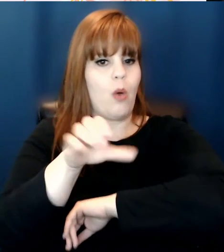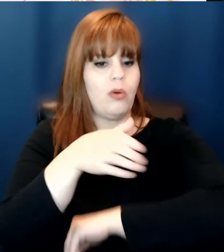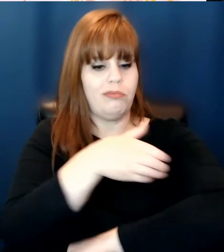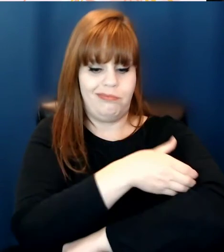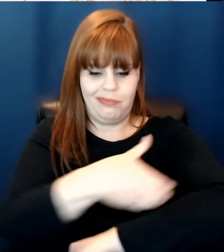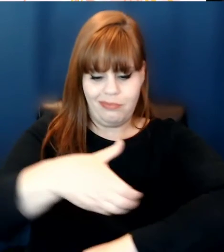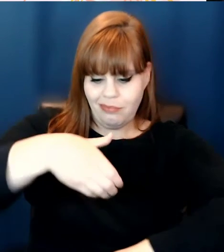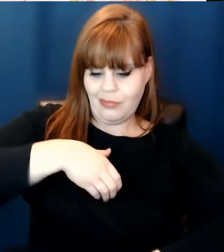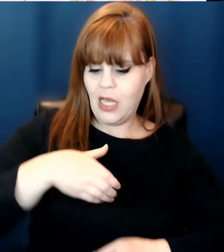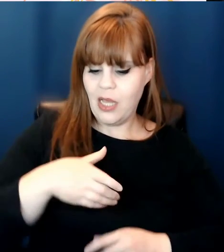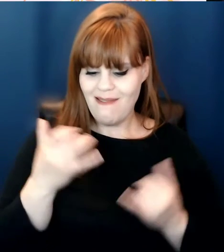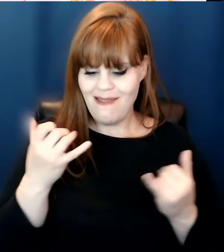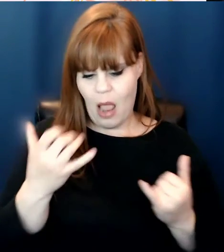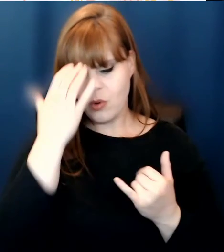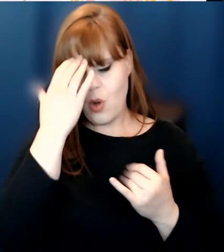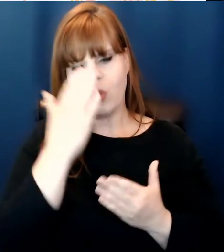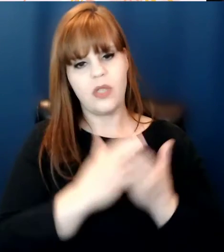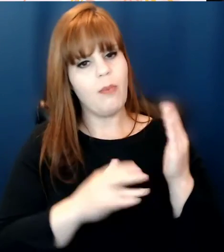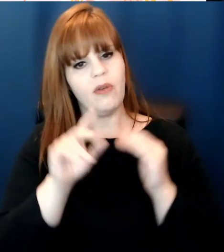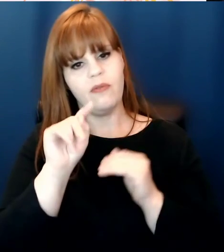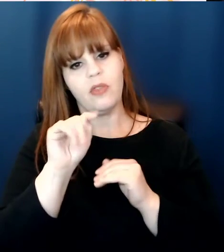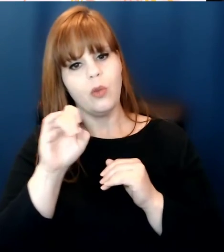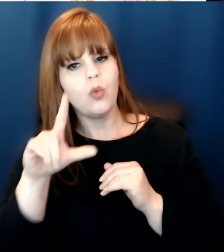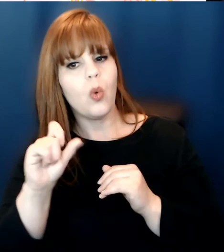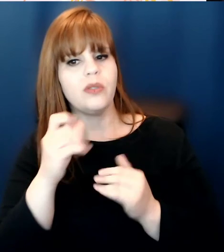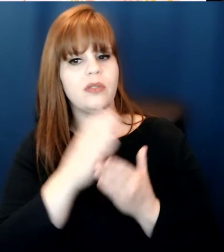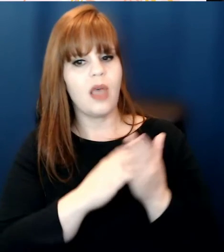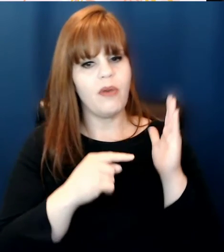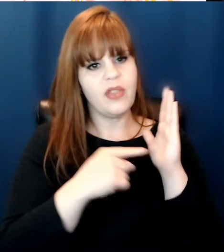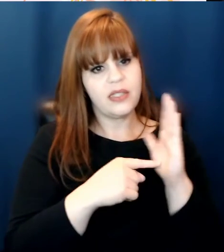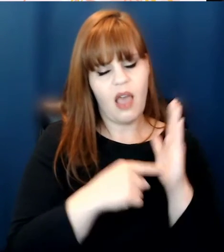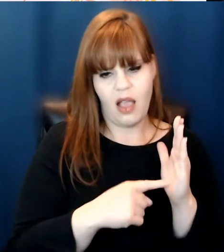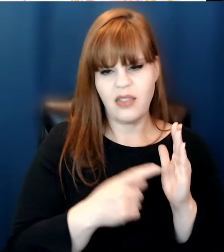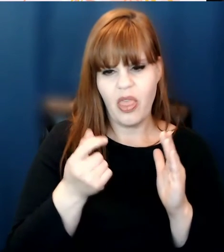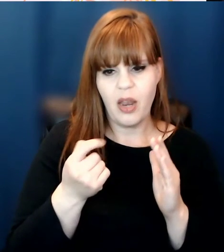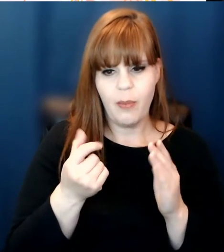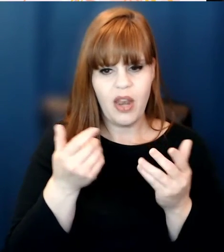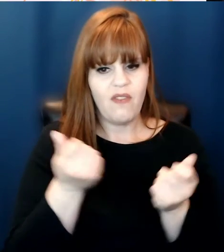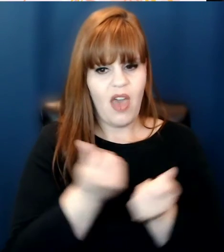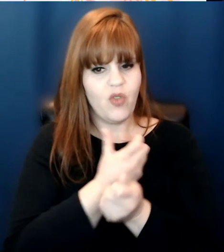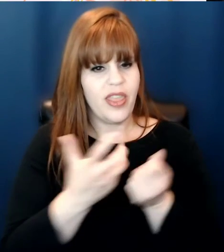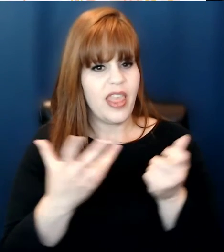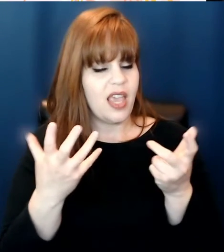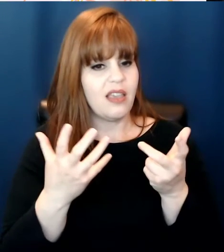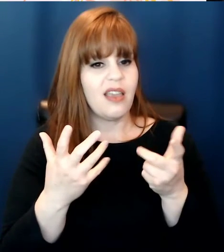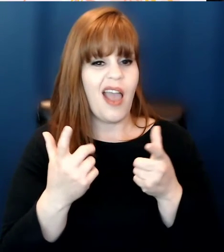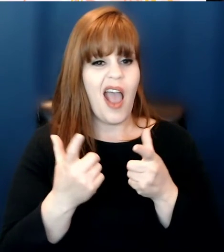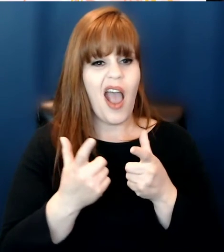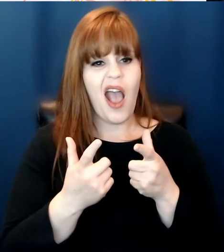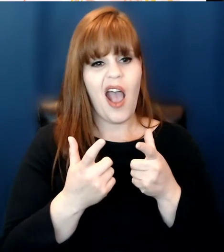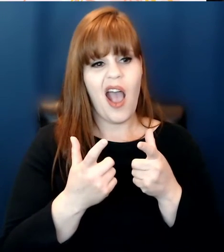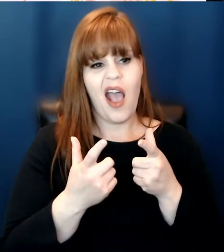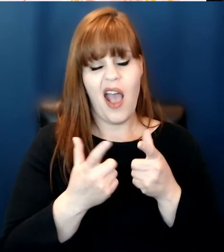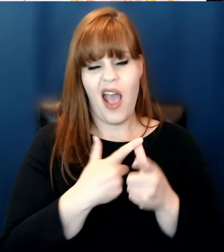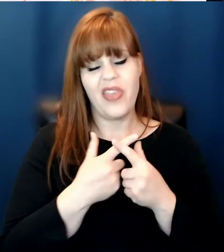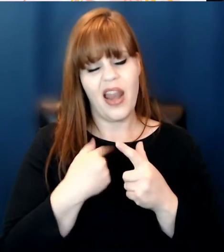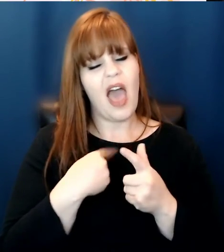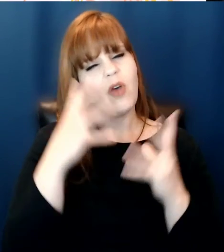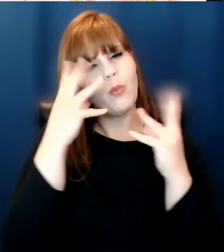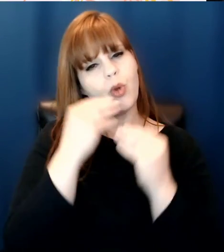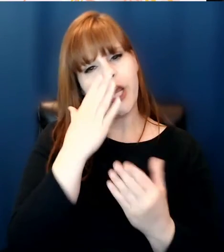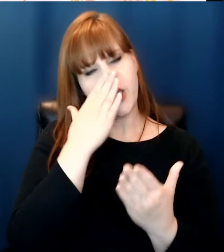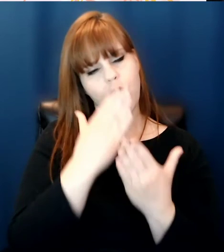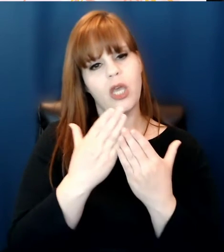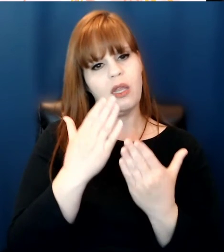some of the tools, some of the science, little bit of everything, and overall have a pretty good